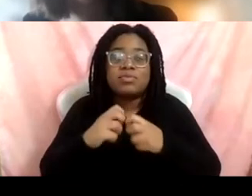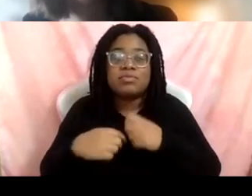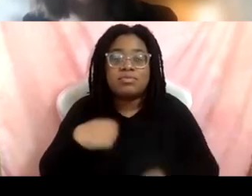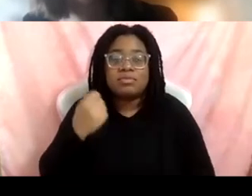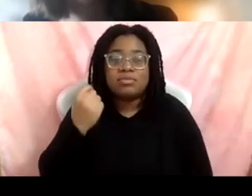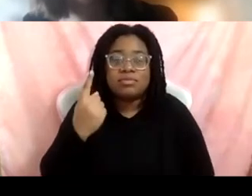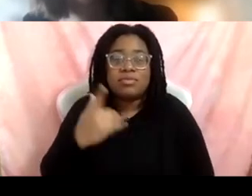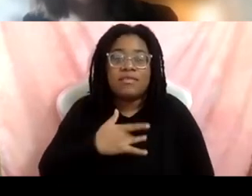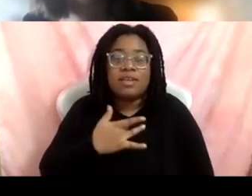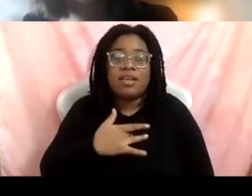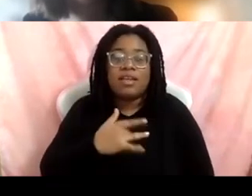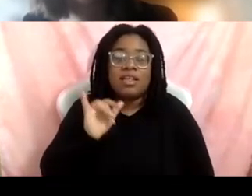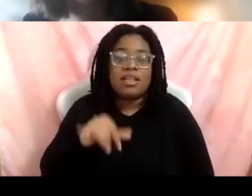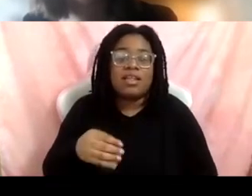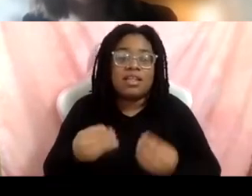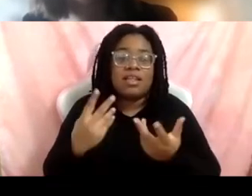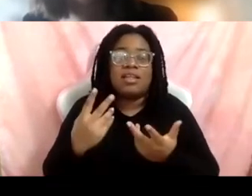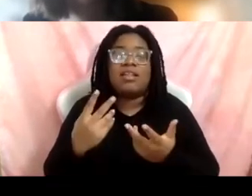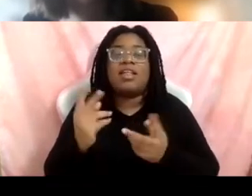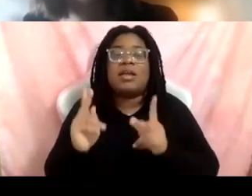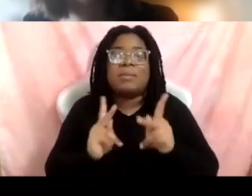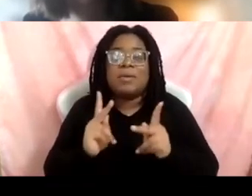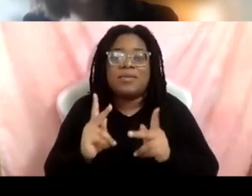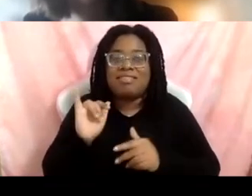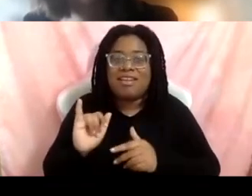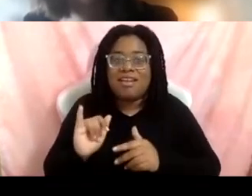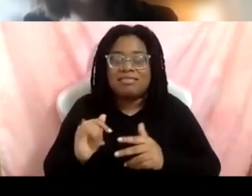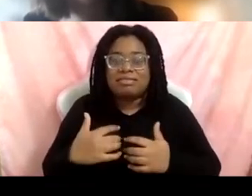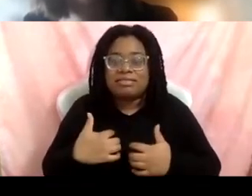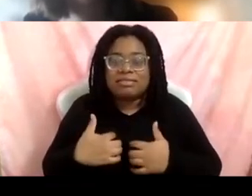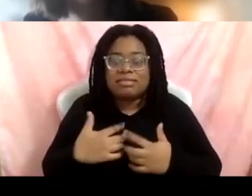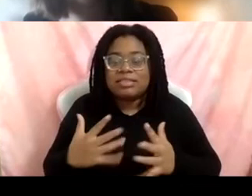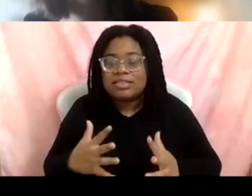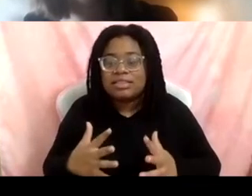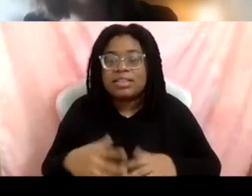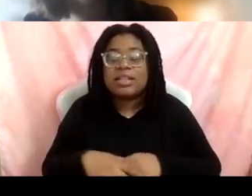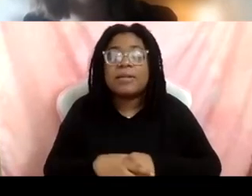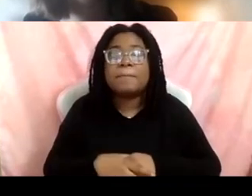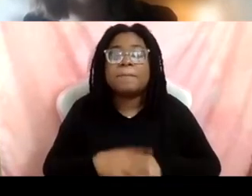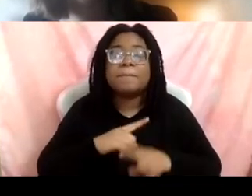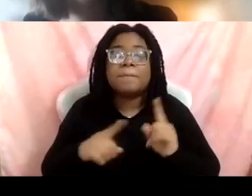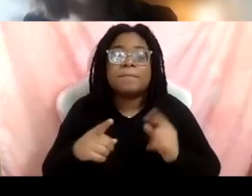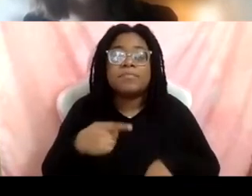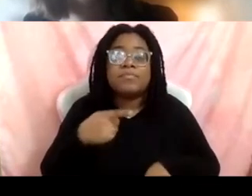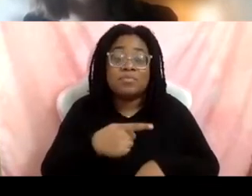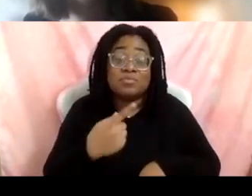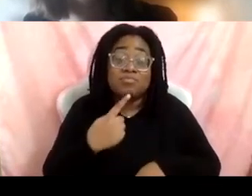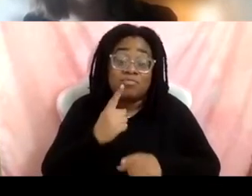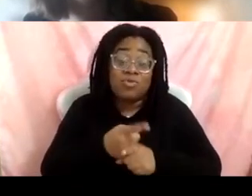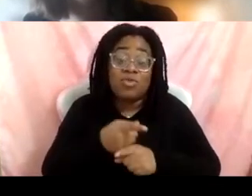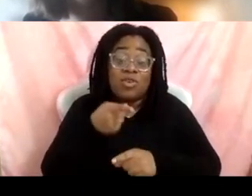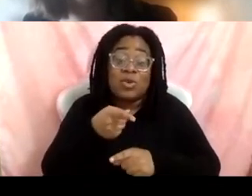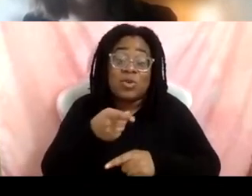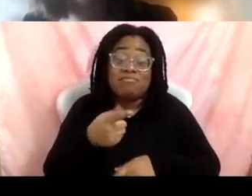that feeling, that probably a lot hesitance that sometimes a lot of people have, but I mean, Michael really is right. You really do have